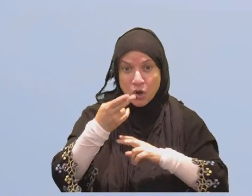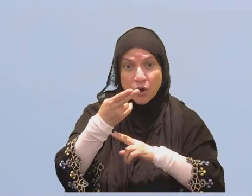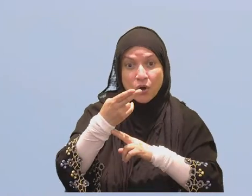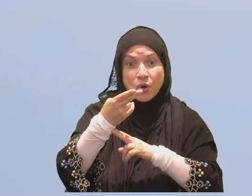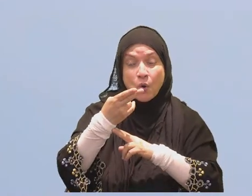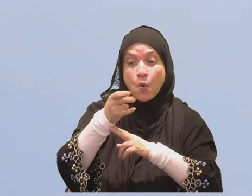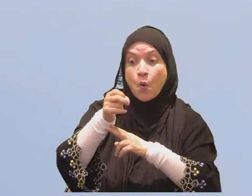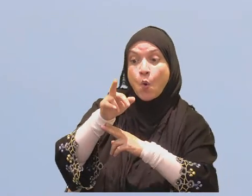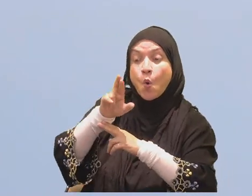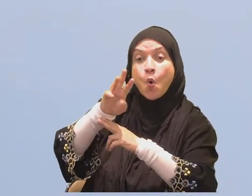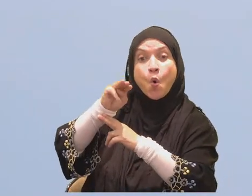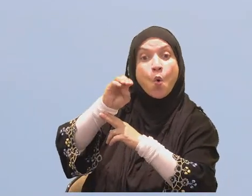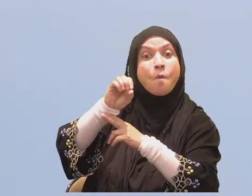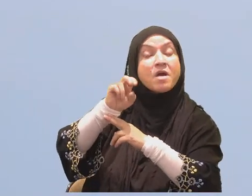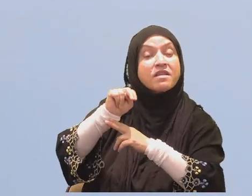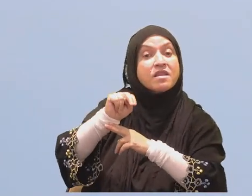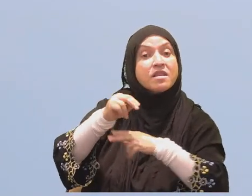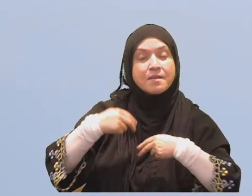removing surgery.